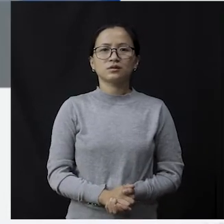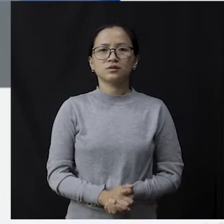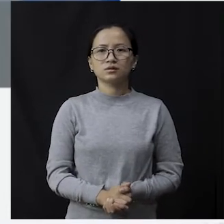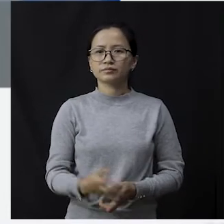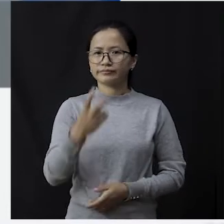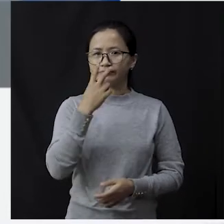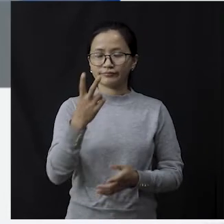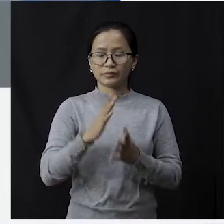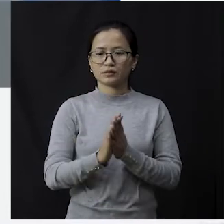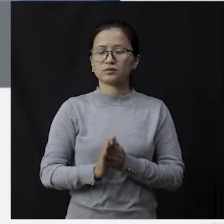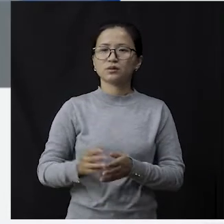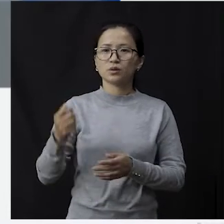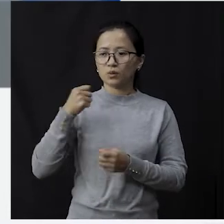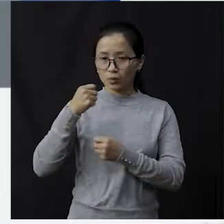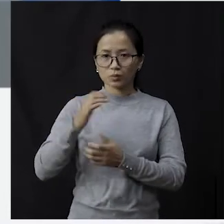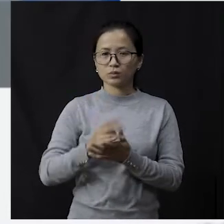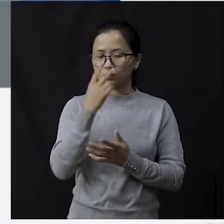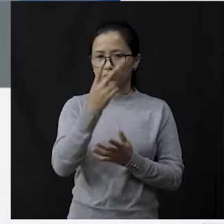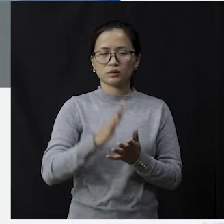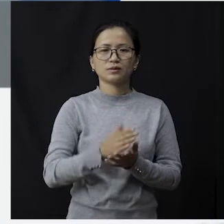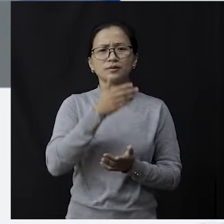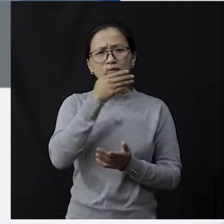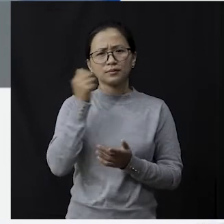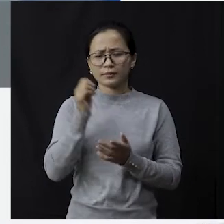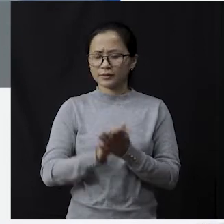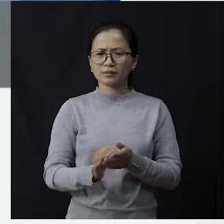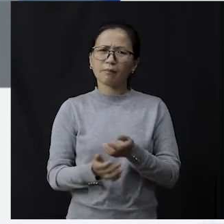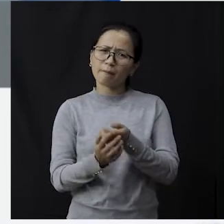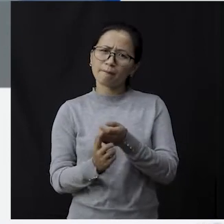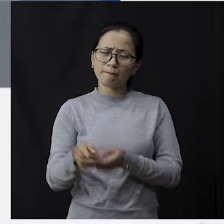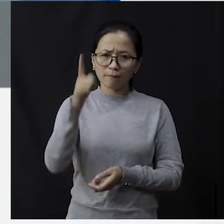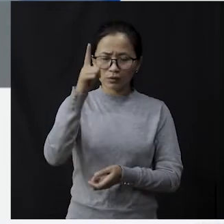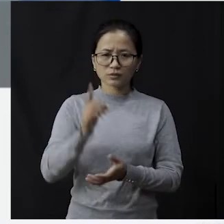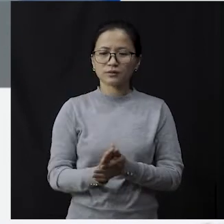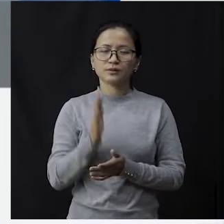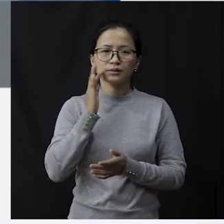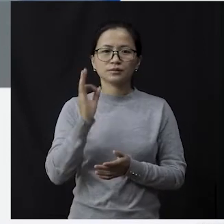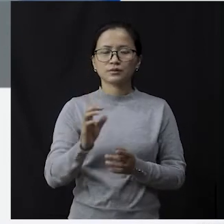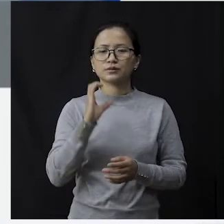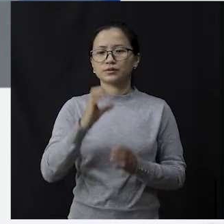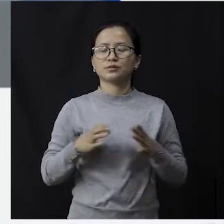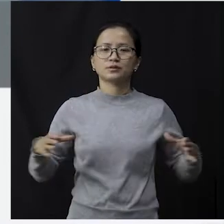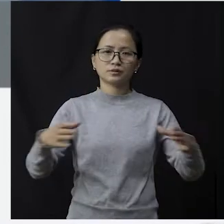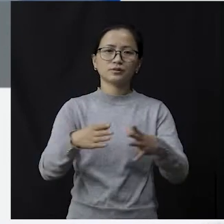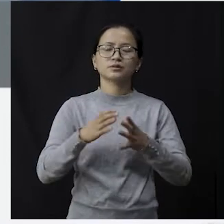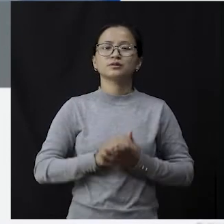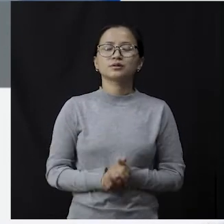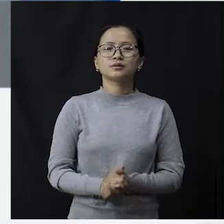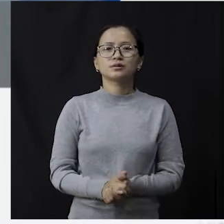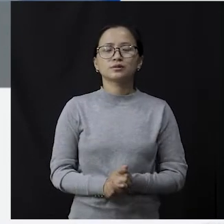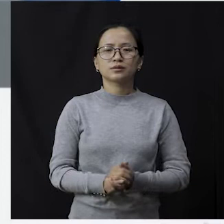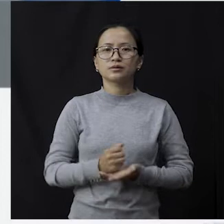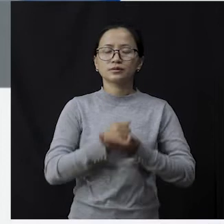A watchman. A watchman is also one of the most important community helpers. A watchman plays a